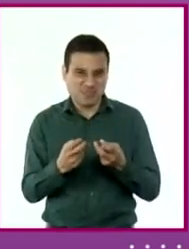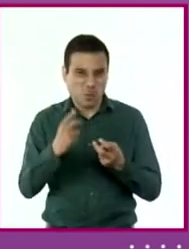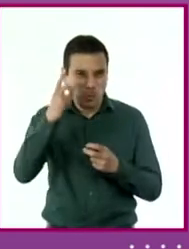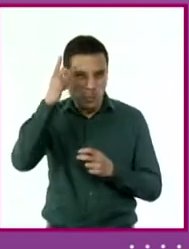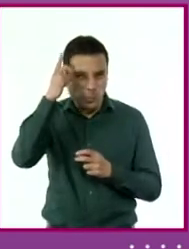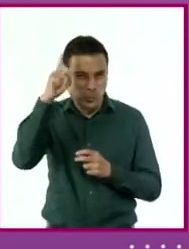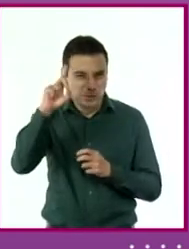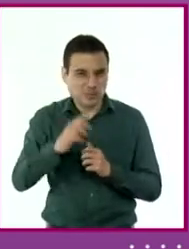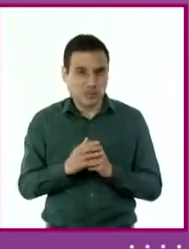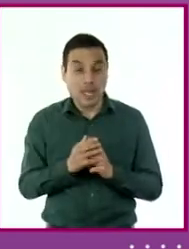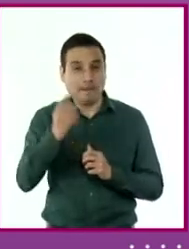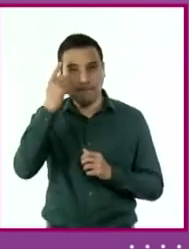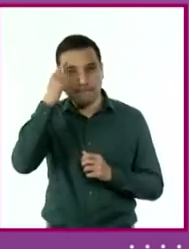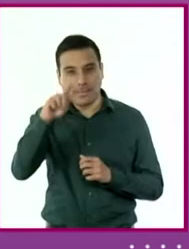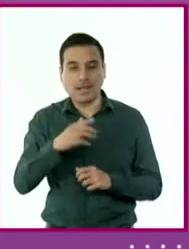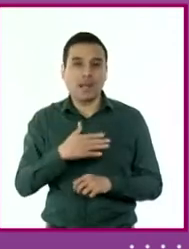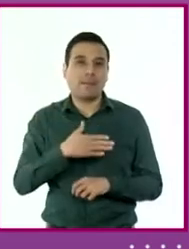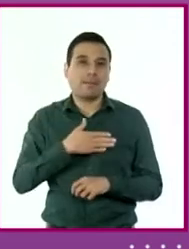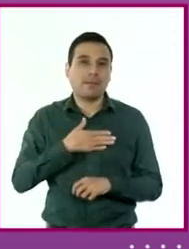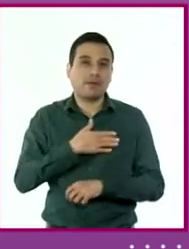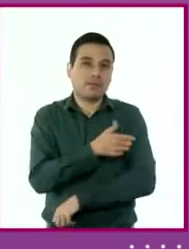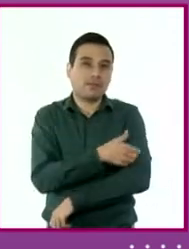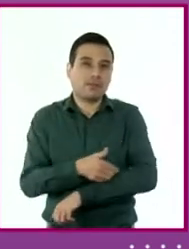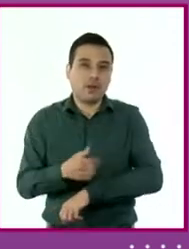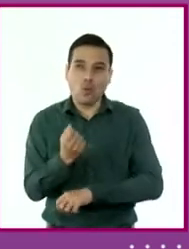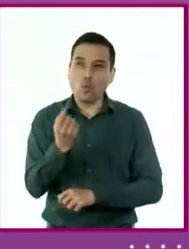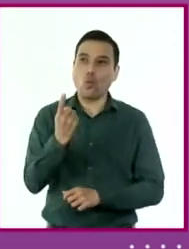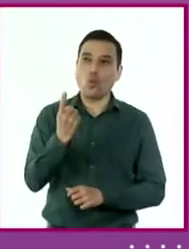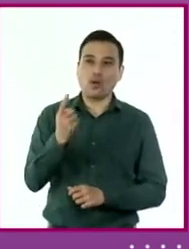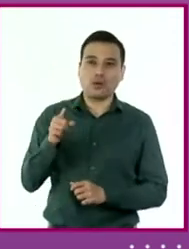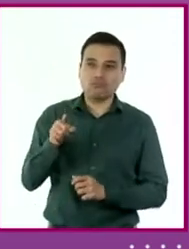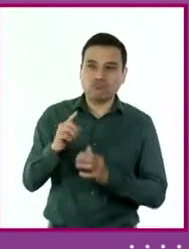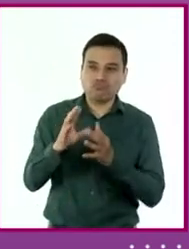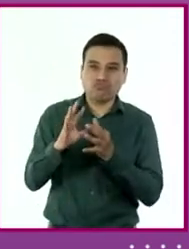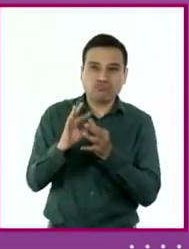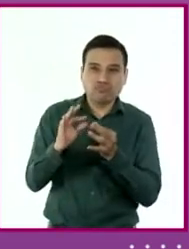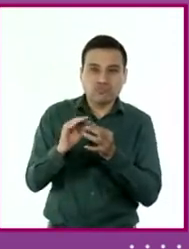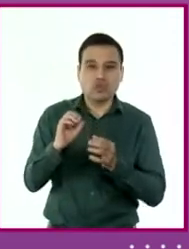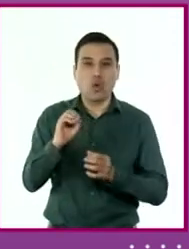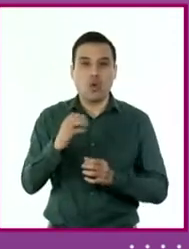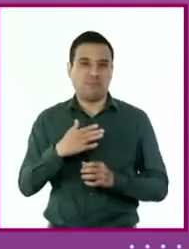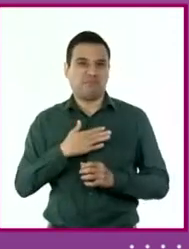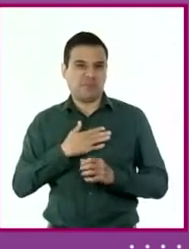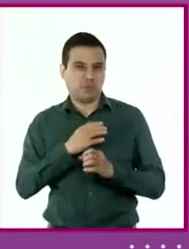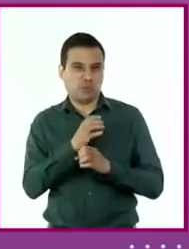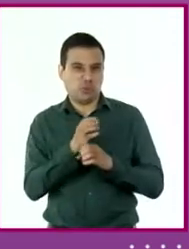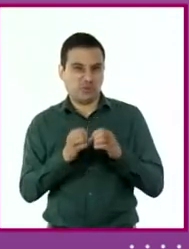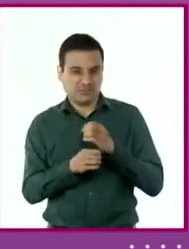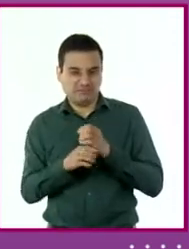acerca de un miembro de nuestra familia, así como de nuestras posesiones.